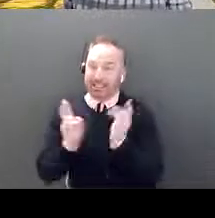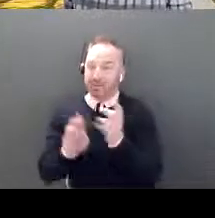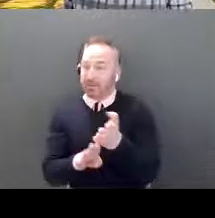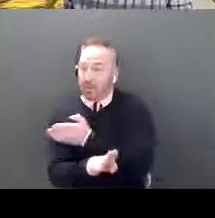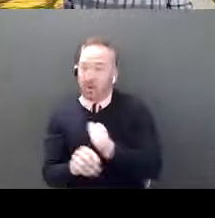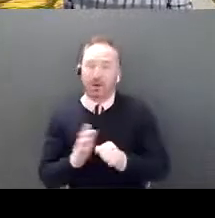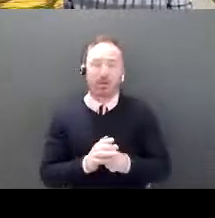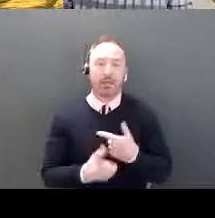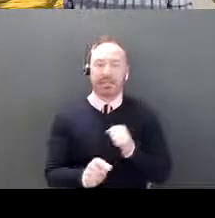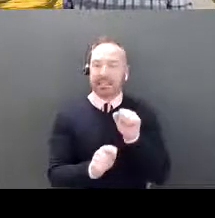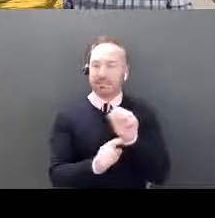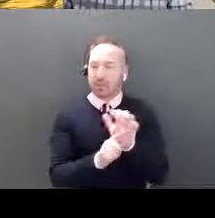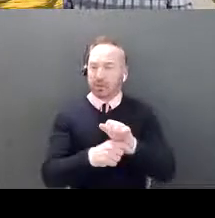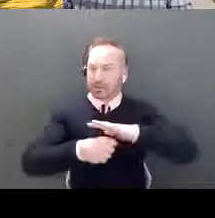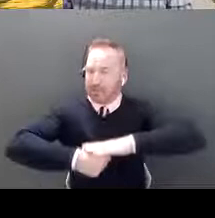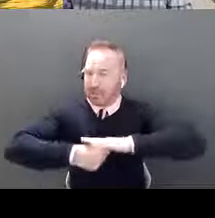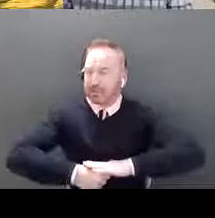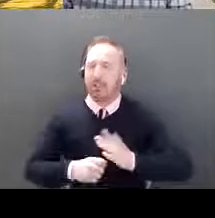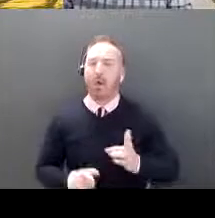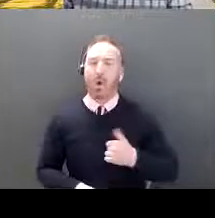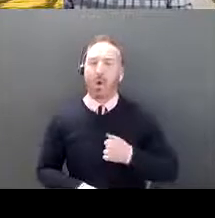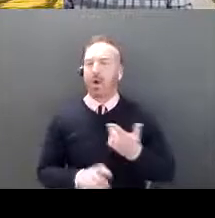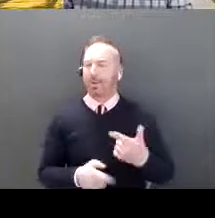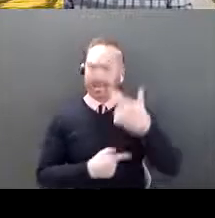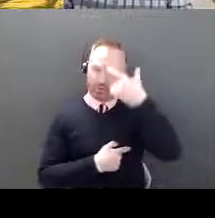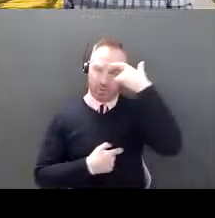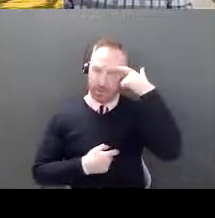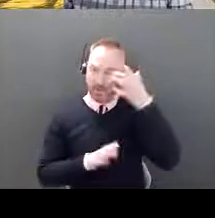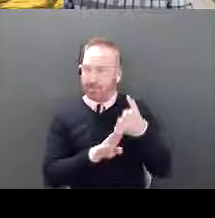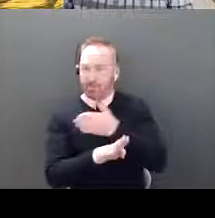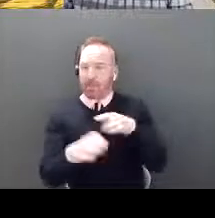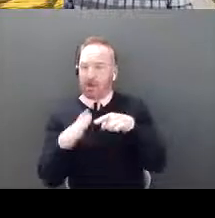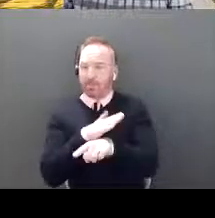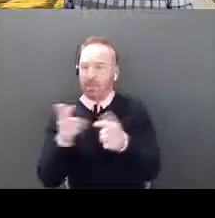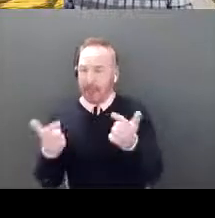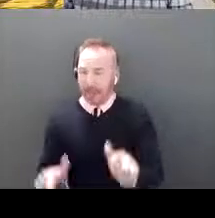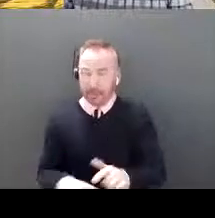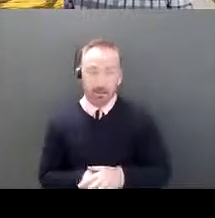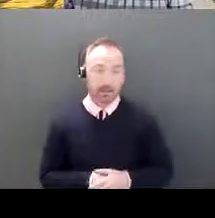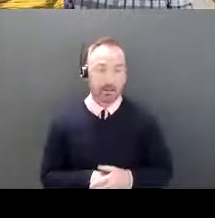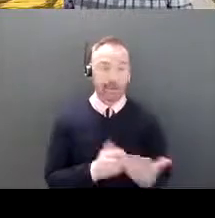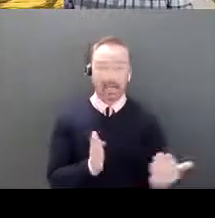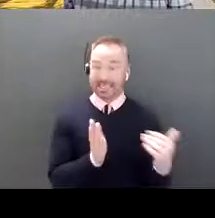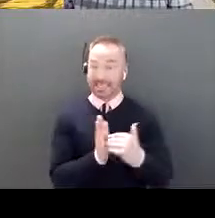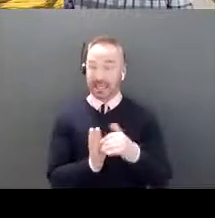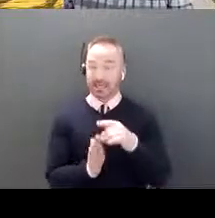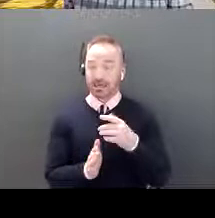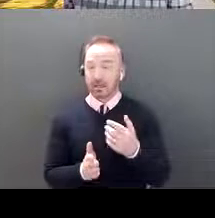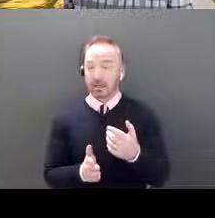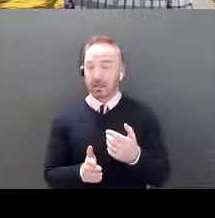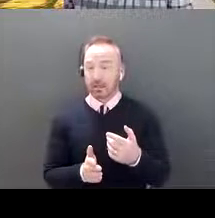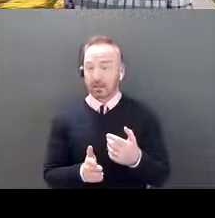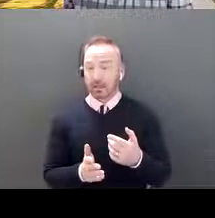stressful and or traumatic events before the homicide. And again, significant contribution